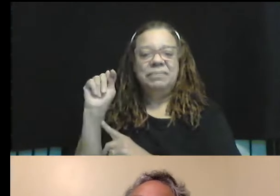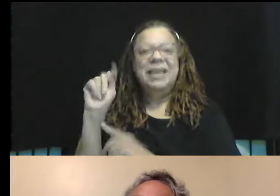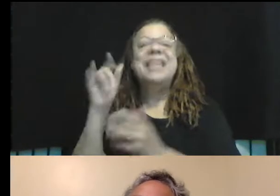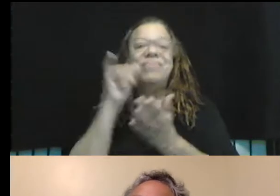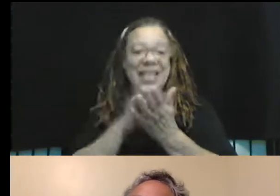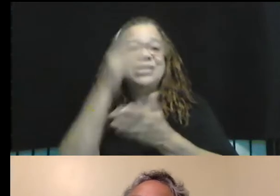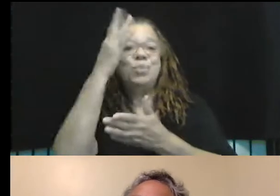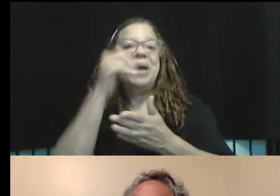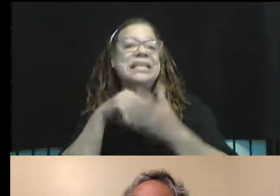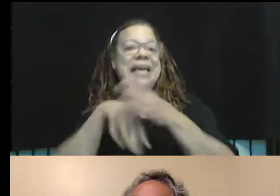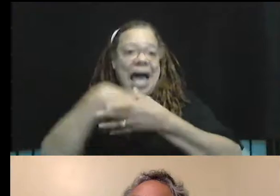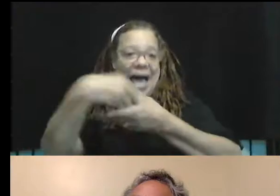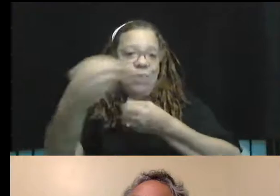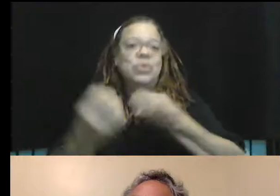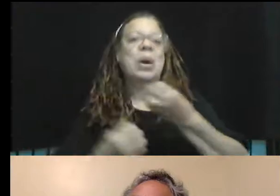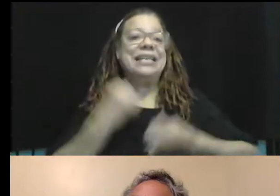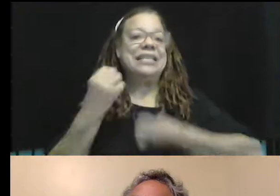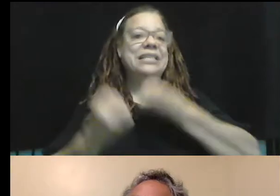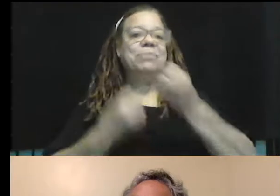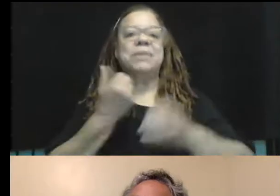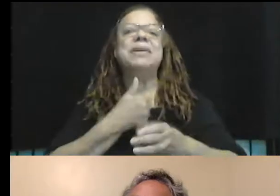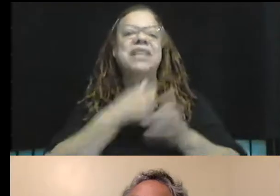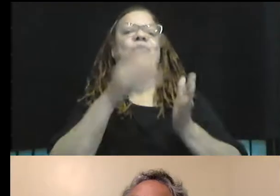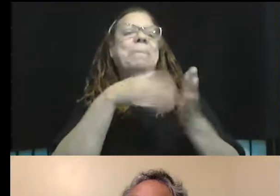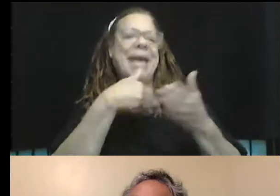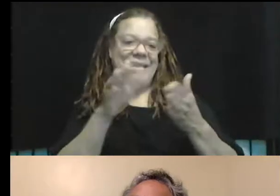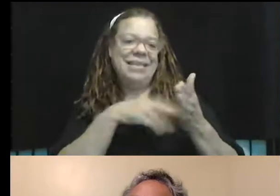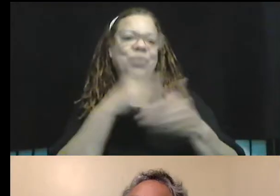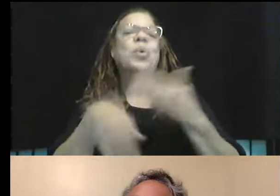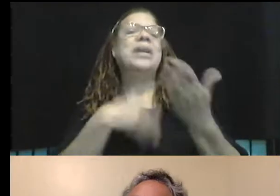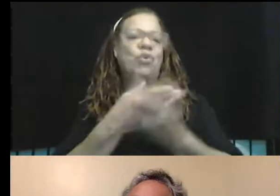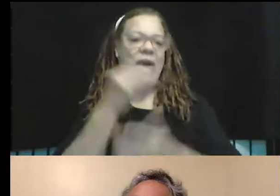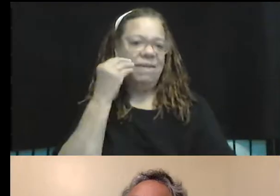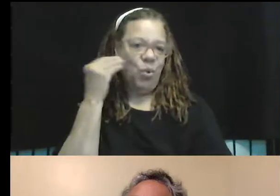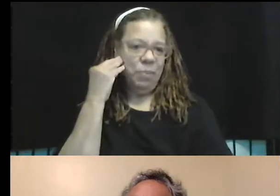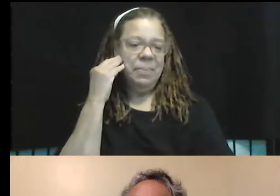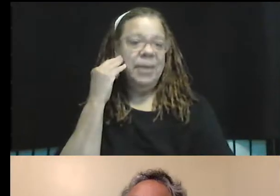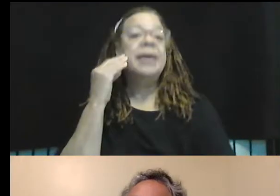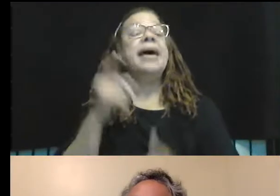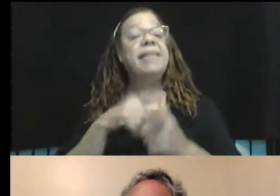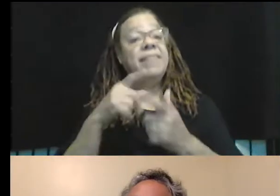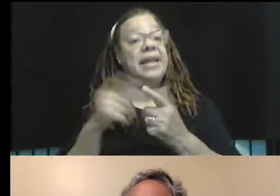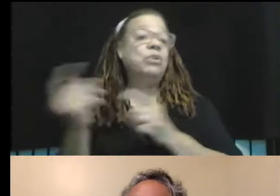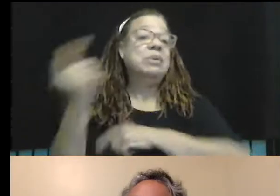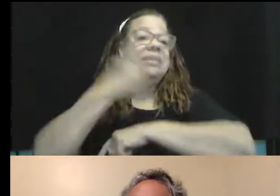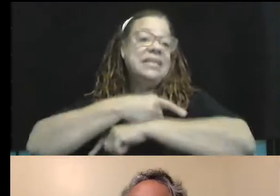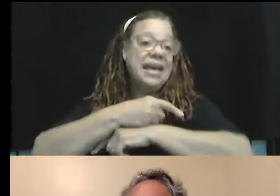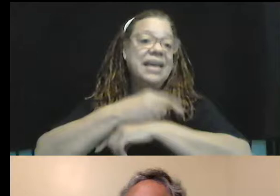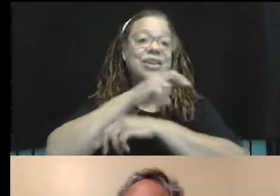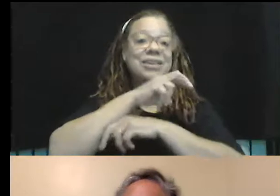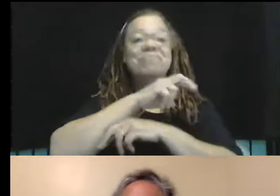why I like to express myself with paint when I get home, because it's just, and then I'll do day trips, and then I'll be like, okay, I want to paint